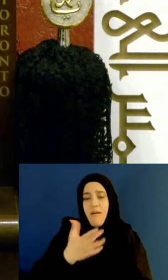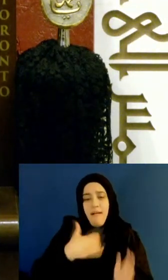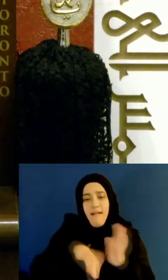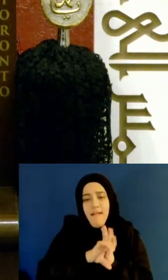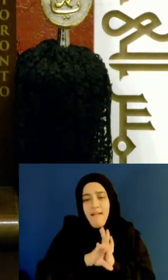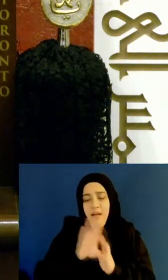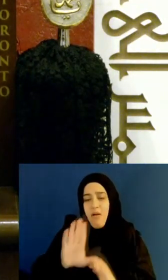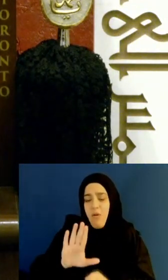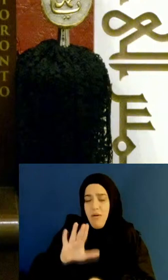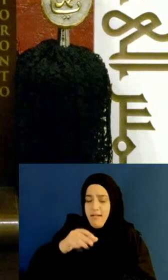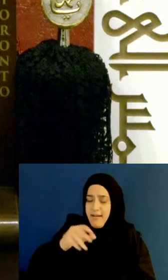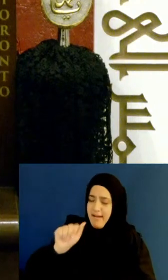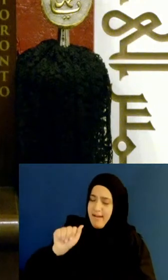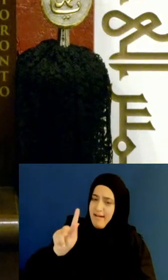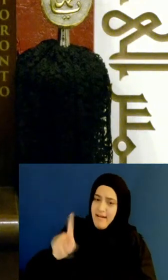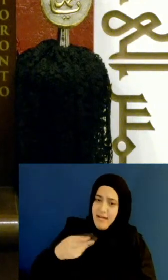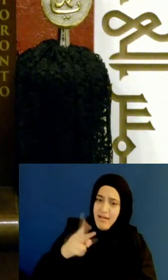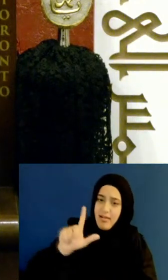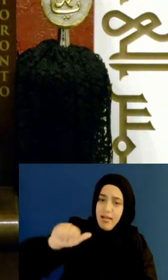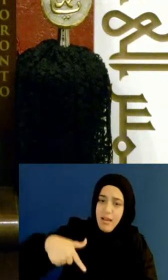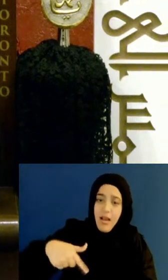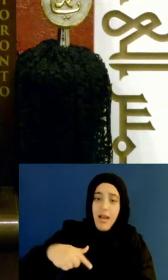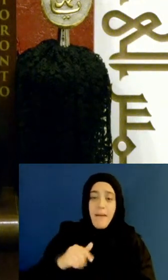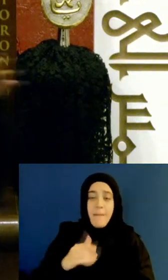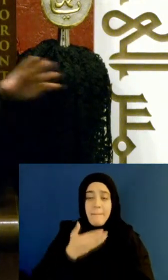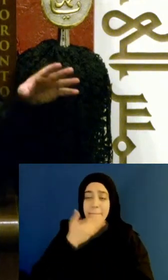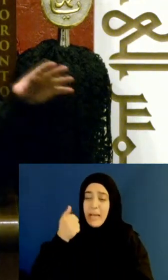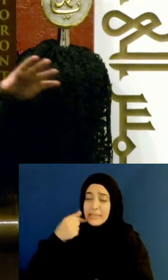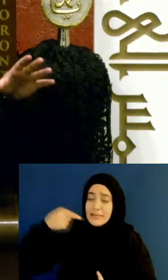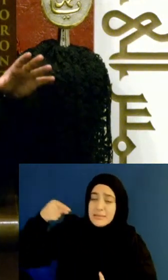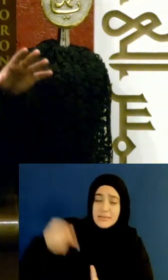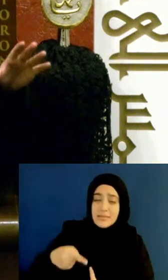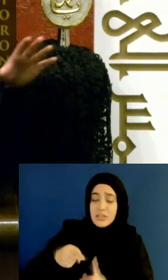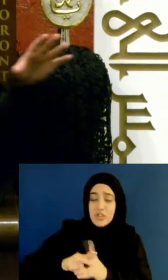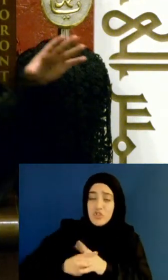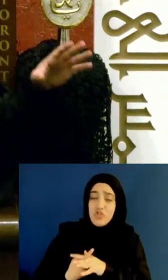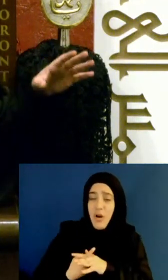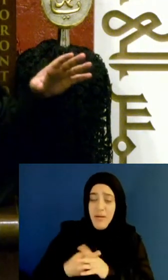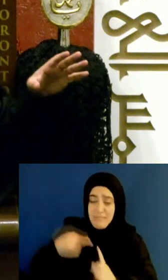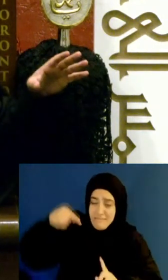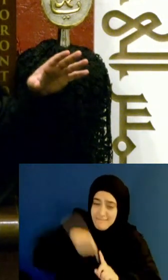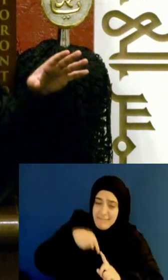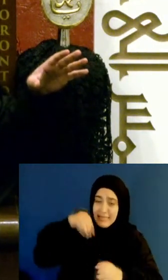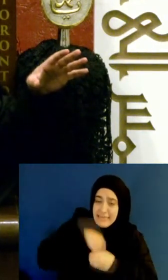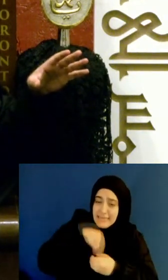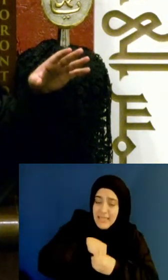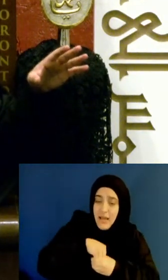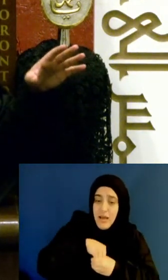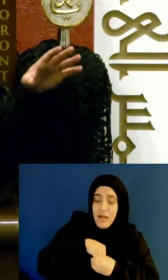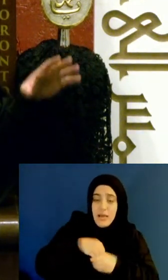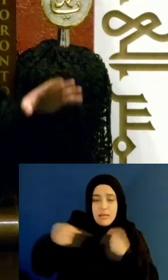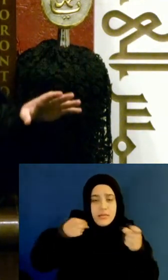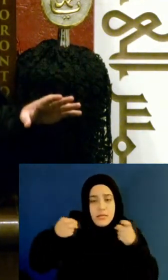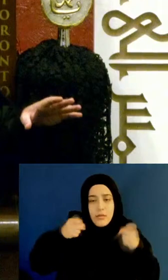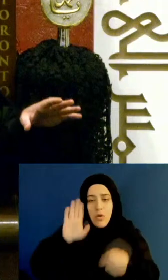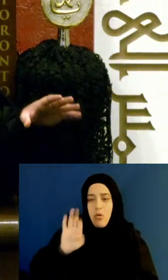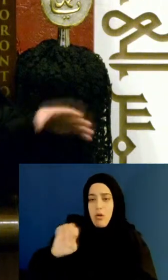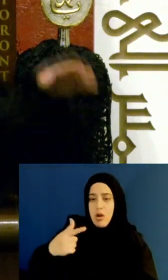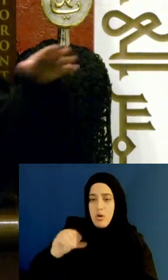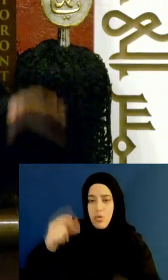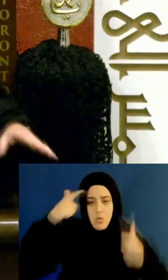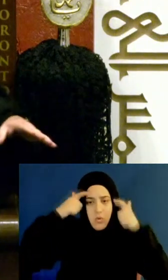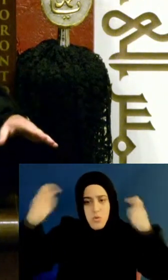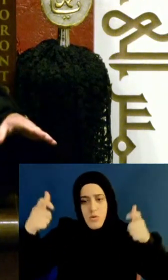us. And there is no greater avenue in the history